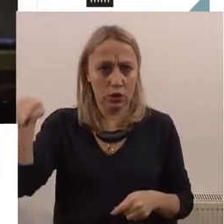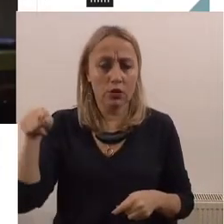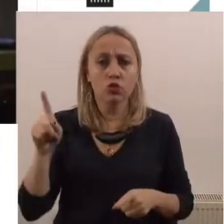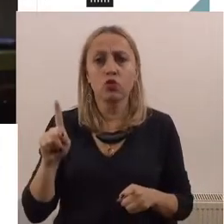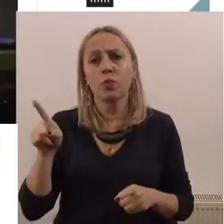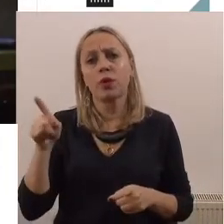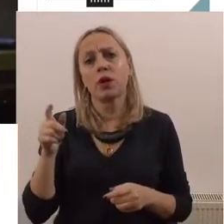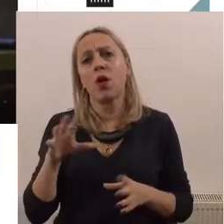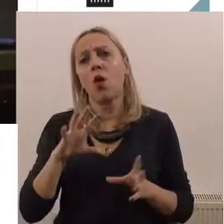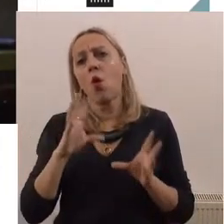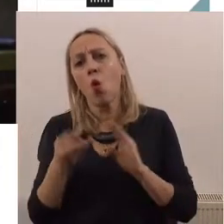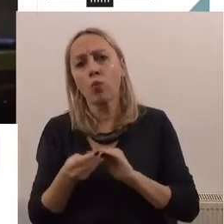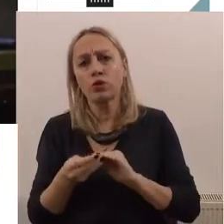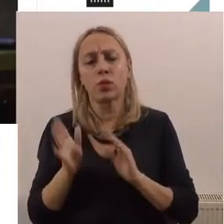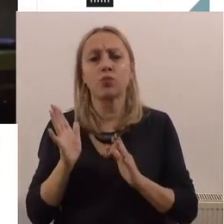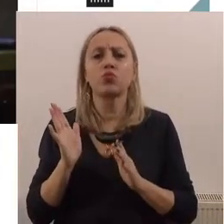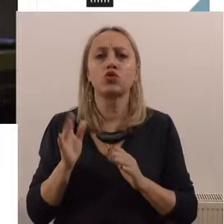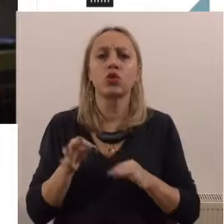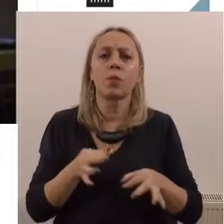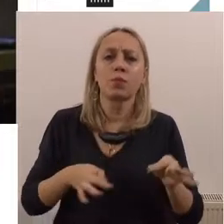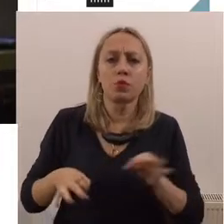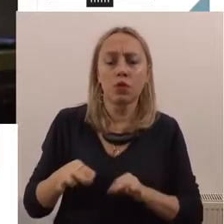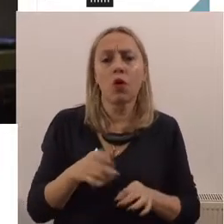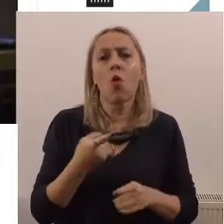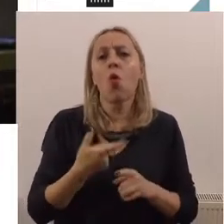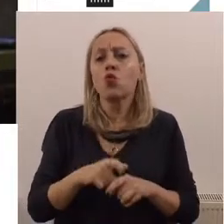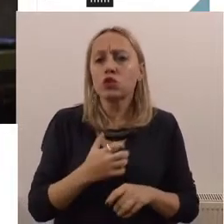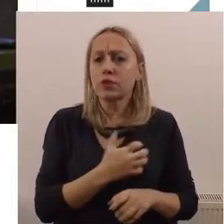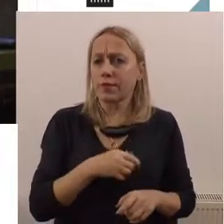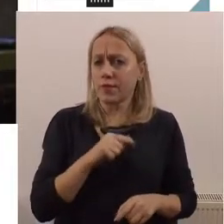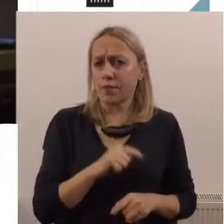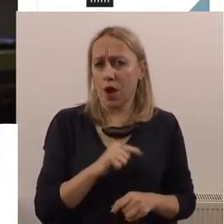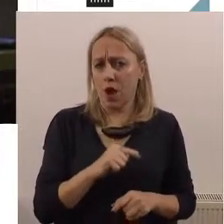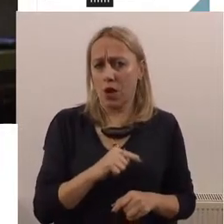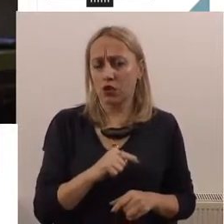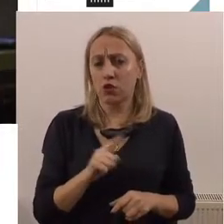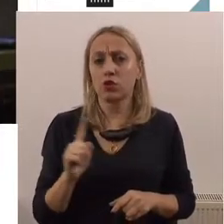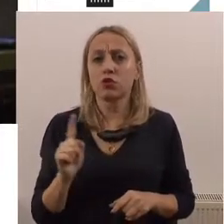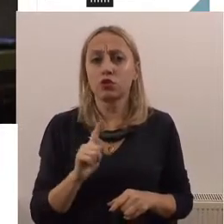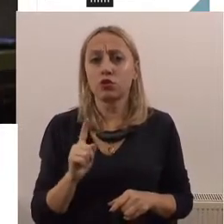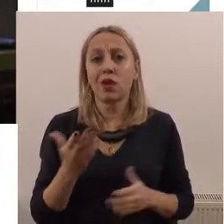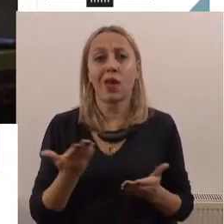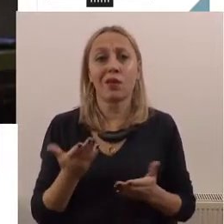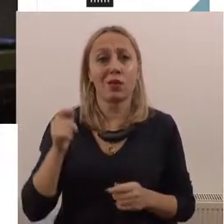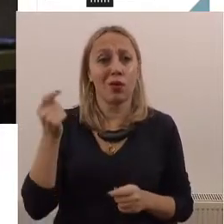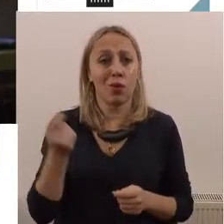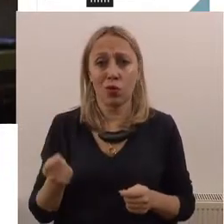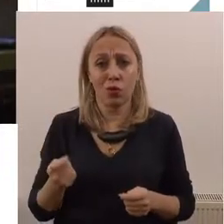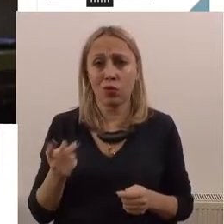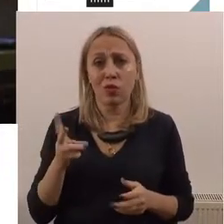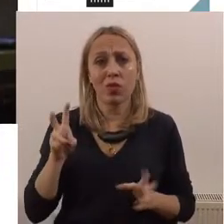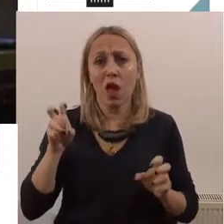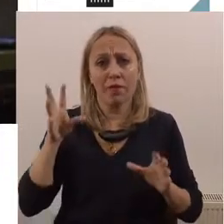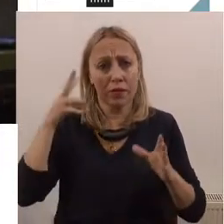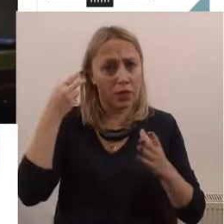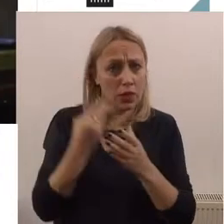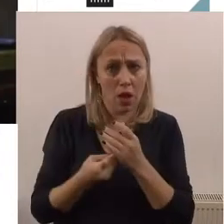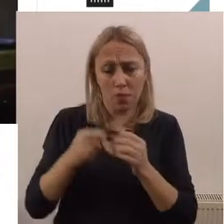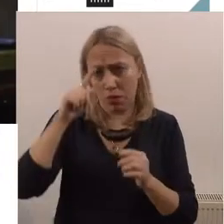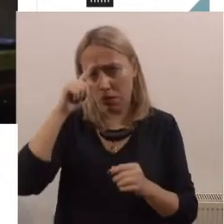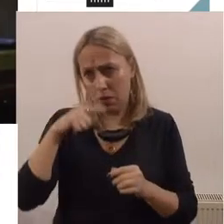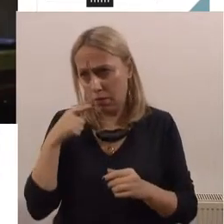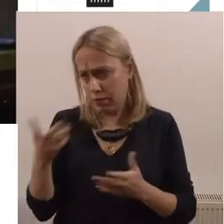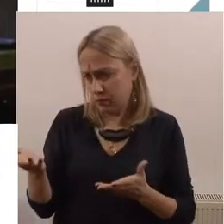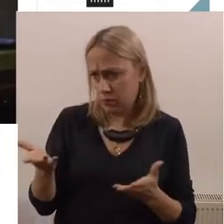about communication between different artists on a project, it's highly important